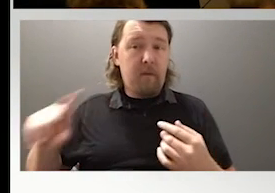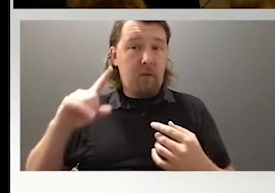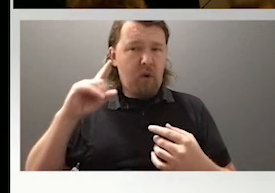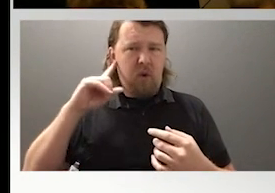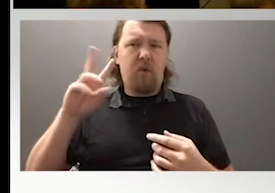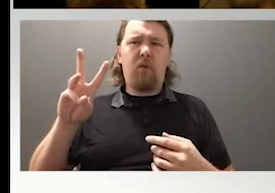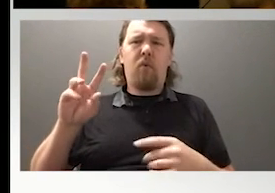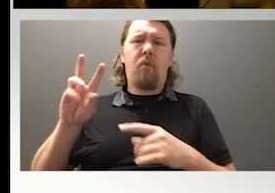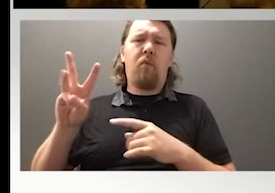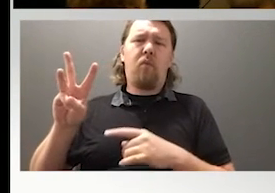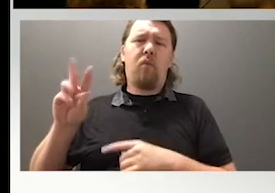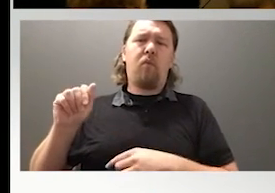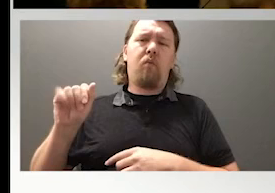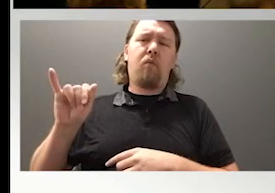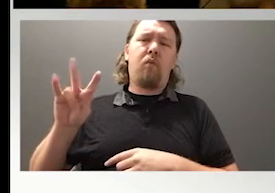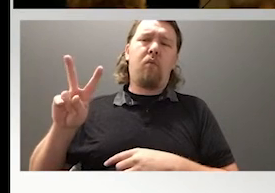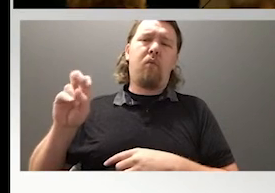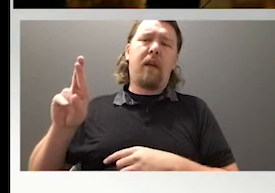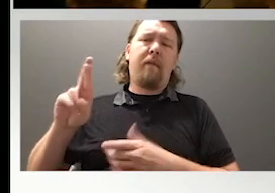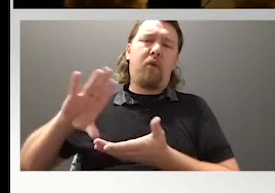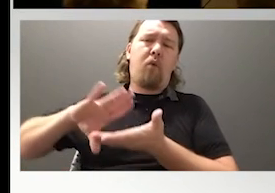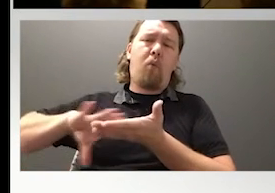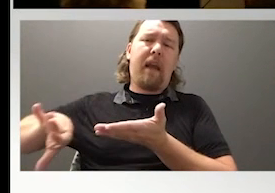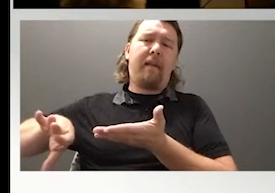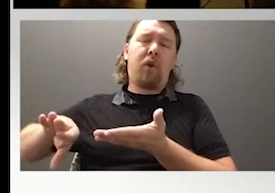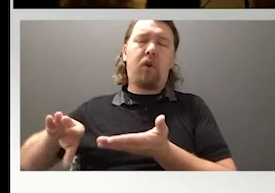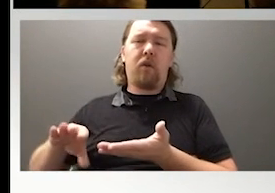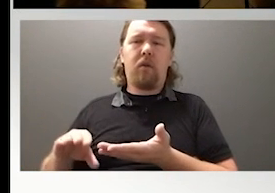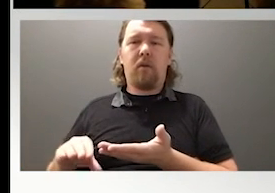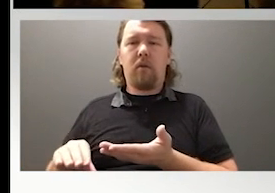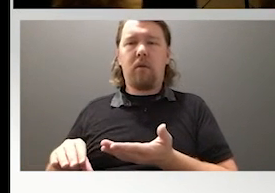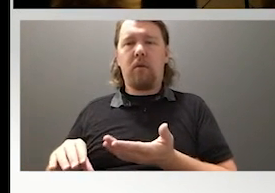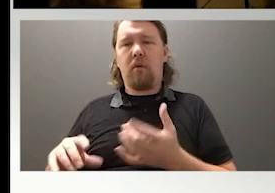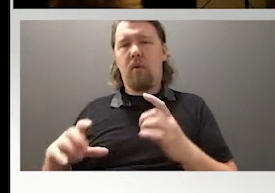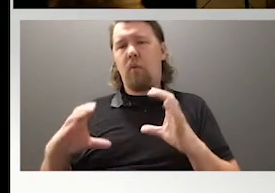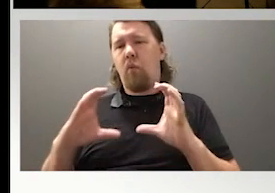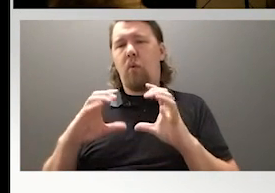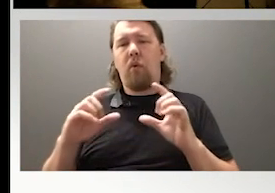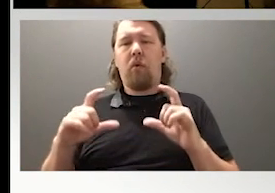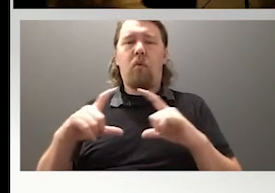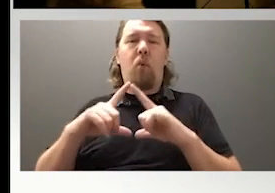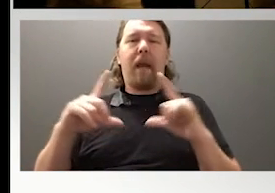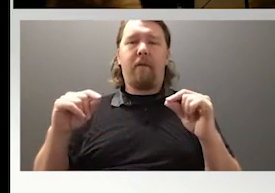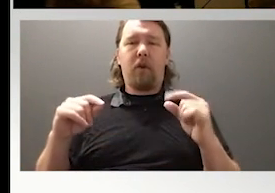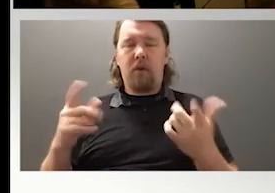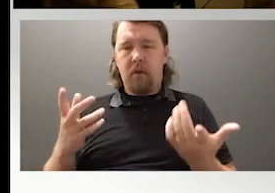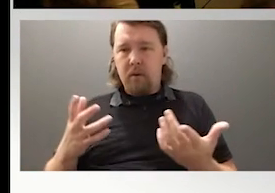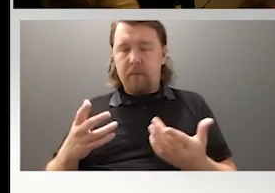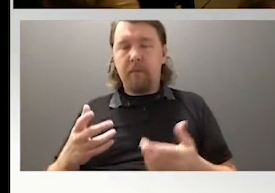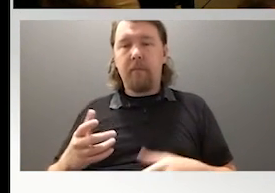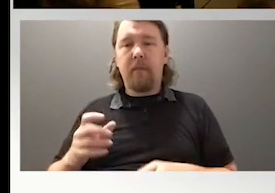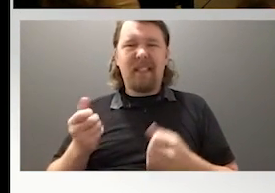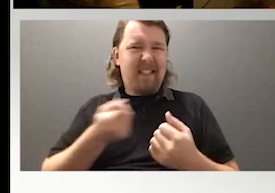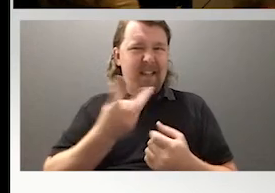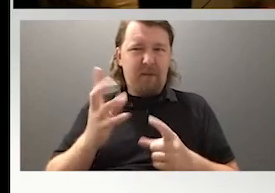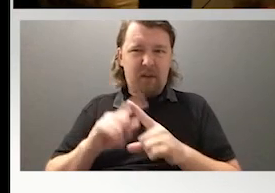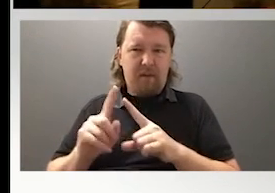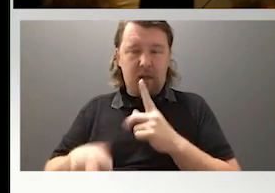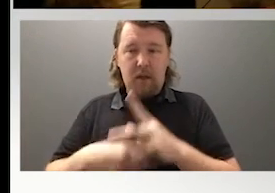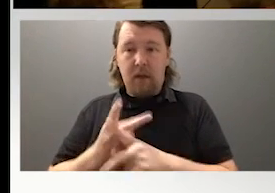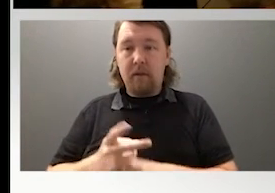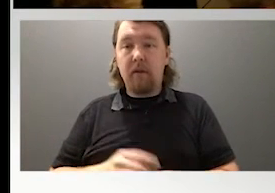waiver. In Florida, there are several waivers. The Agency for Persons with